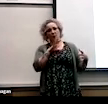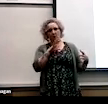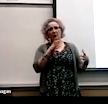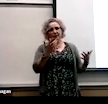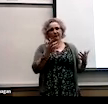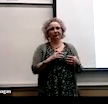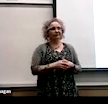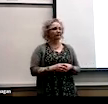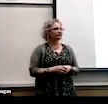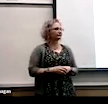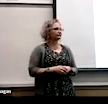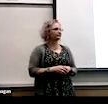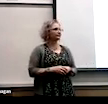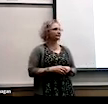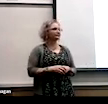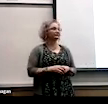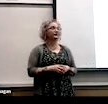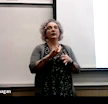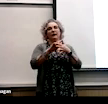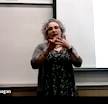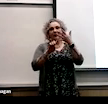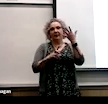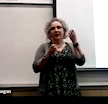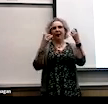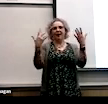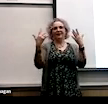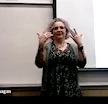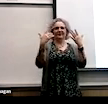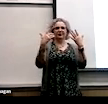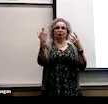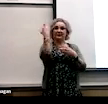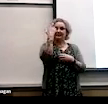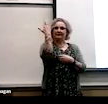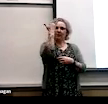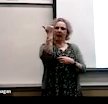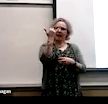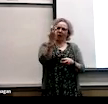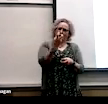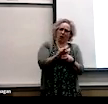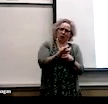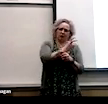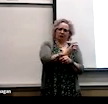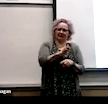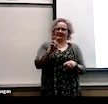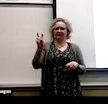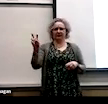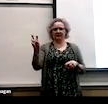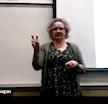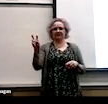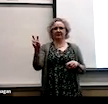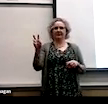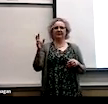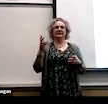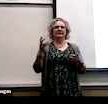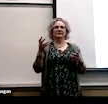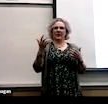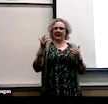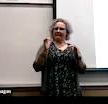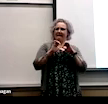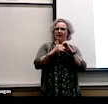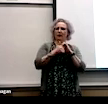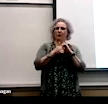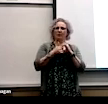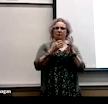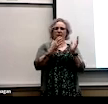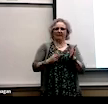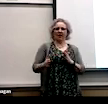Okay, so that was a lot of reasons why it's hard, but we've also said that we have to do it. And so how can we facilitate a successful